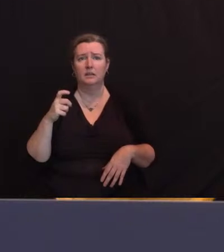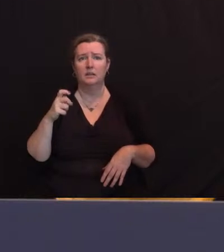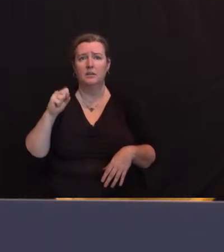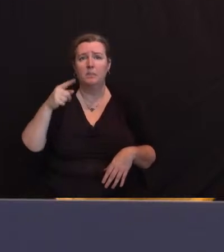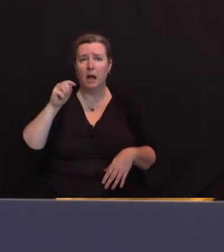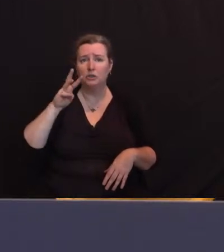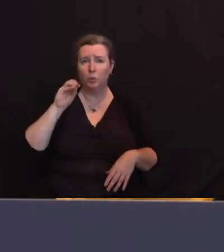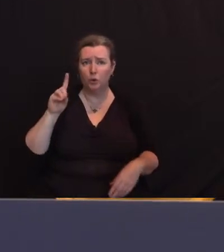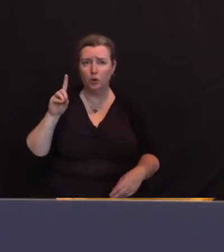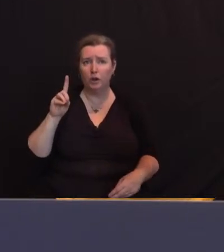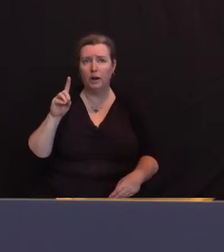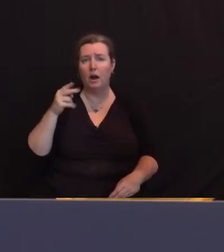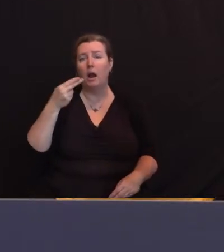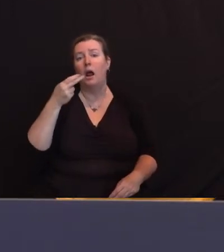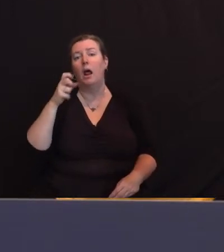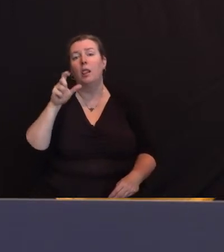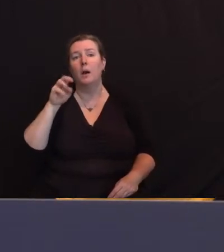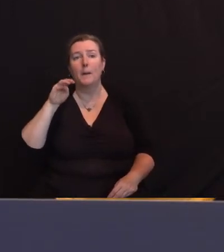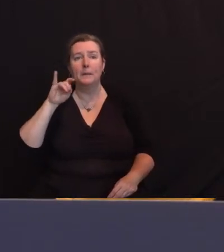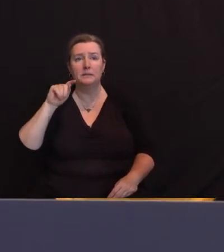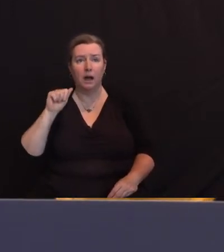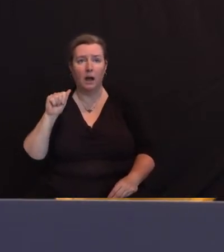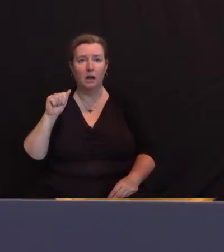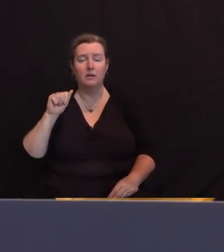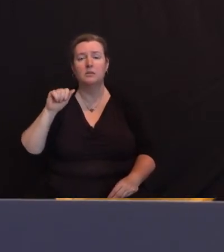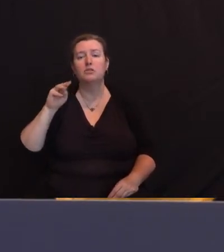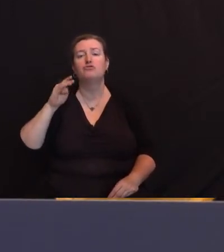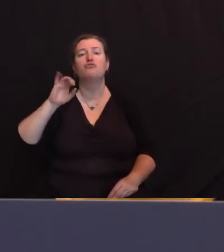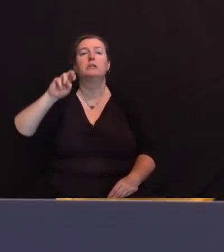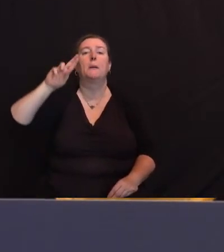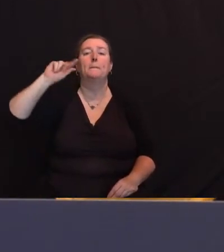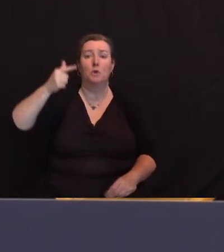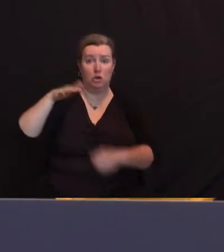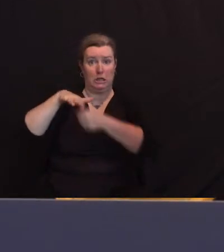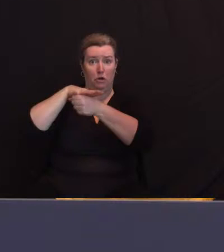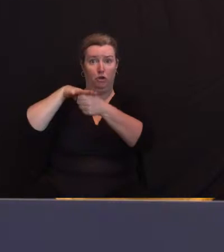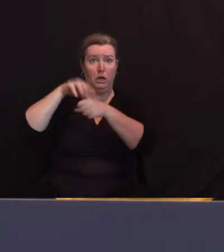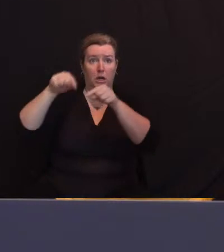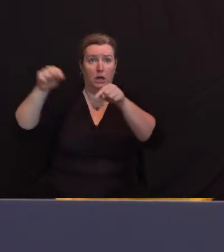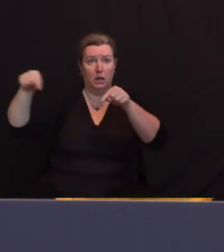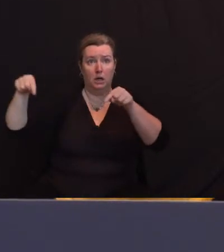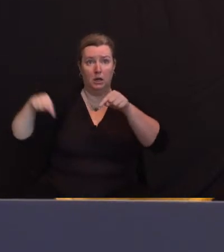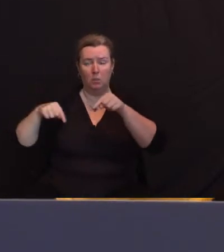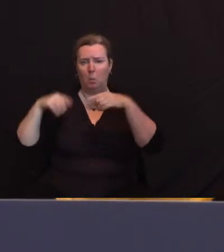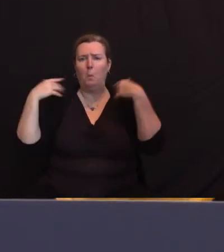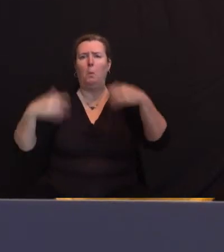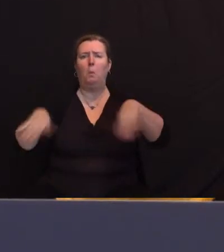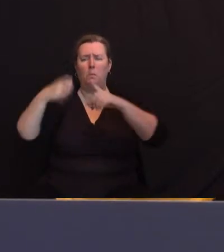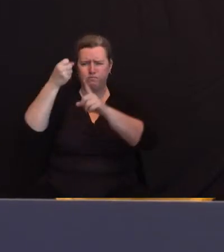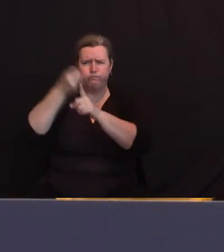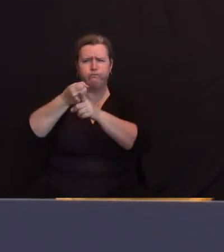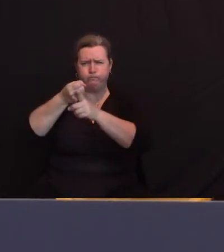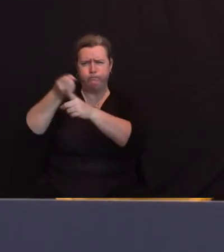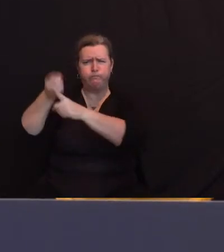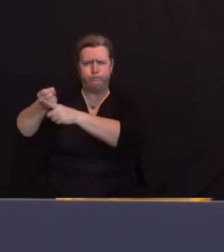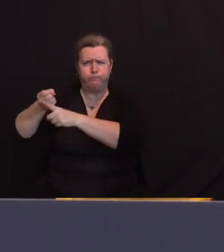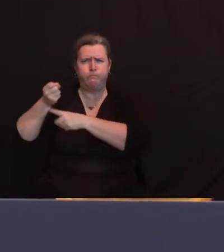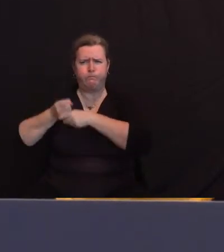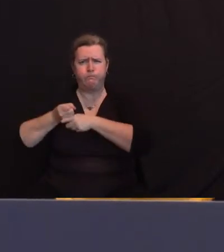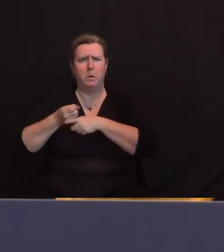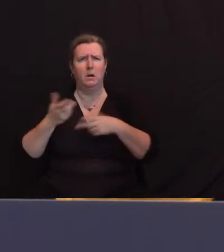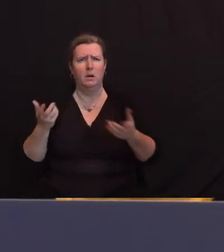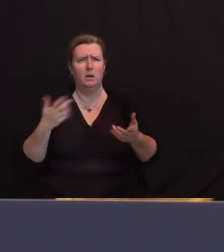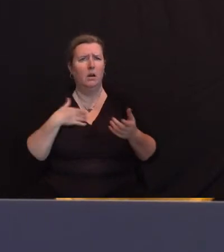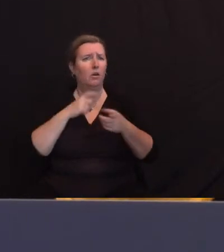Jamesburg, Nexus got clobbered. I spoke to the several mayors. We were with